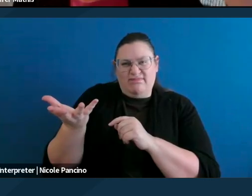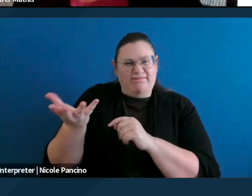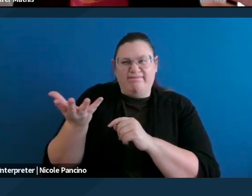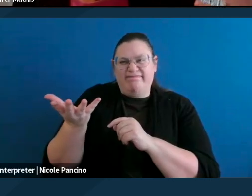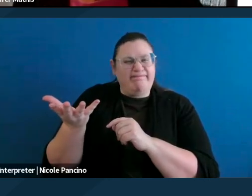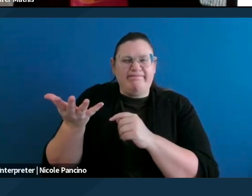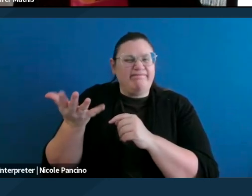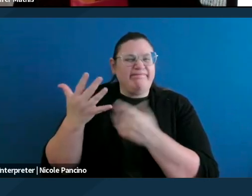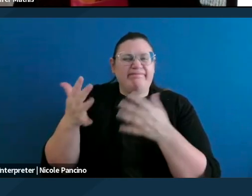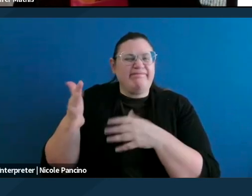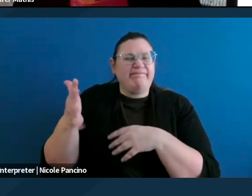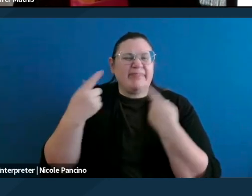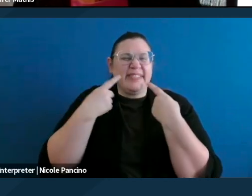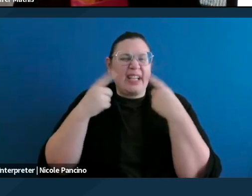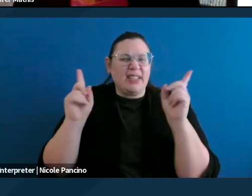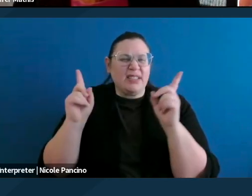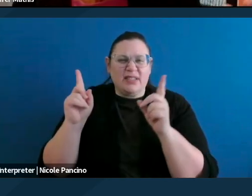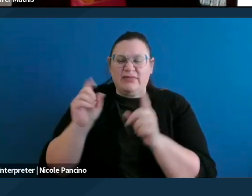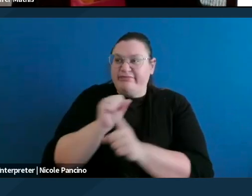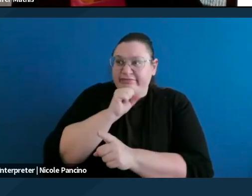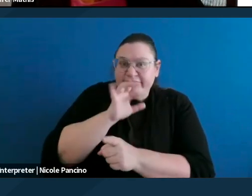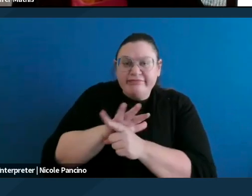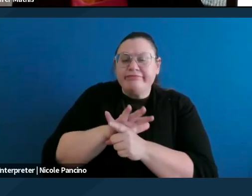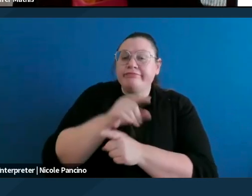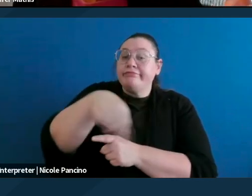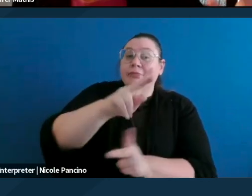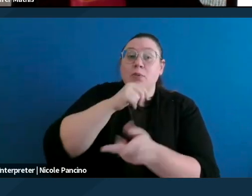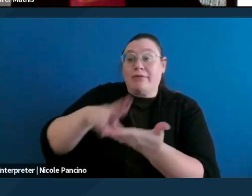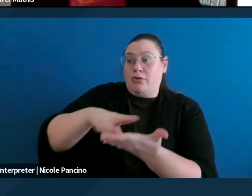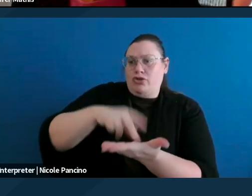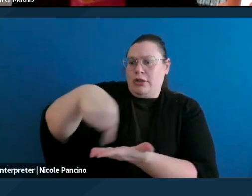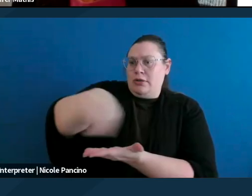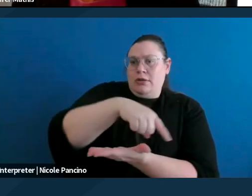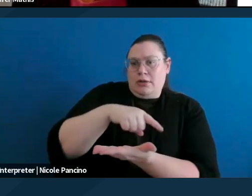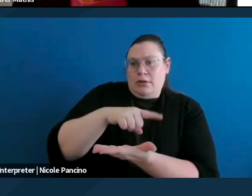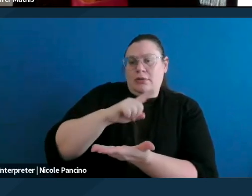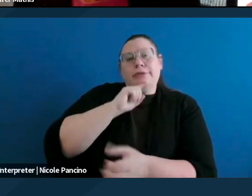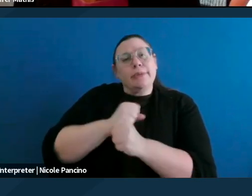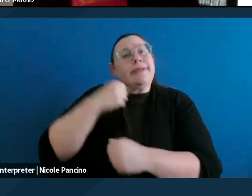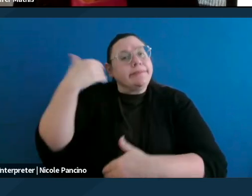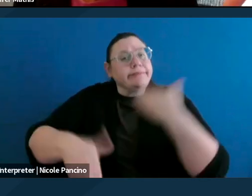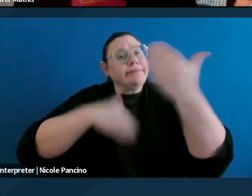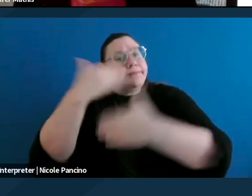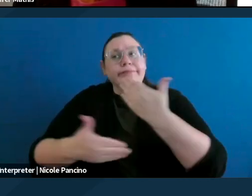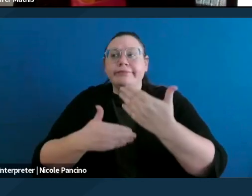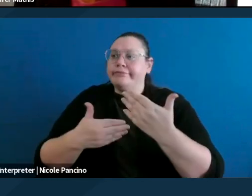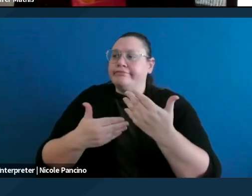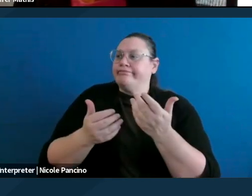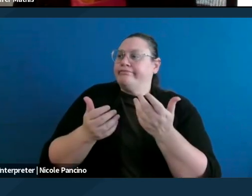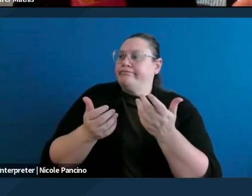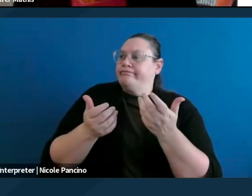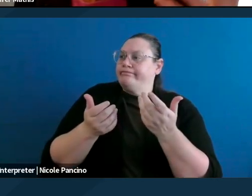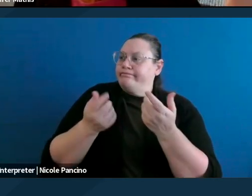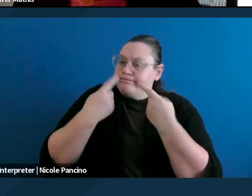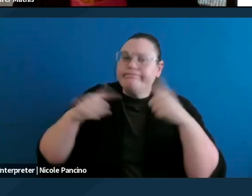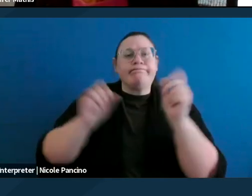effective in ensuring that contractors were making progress in complying with